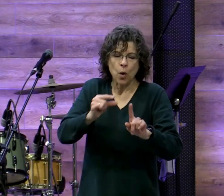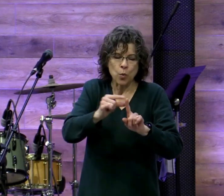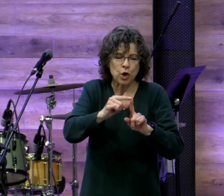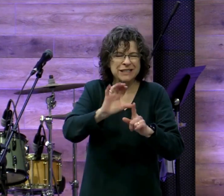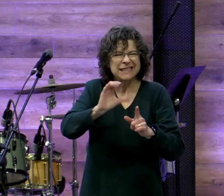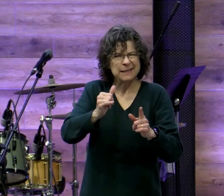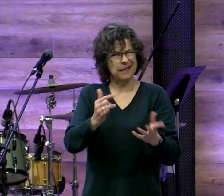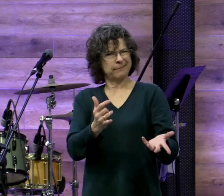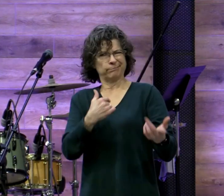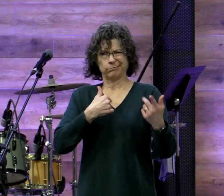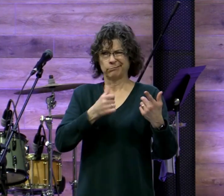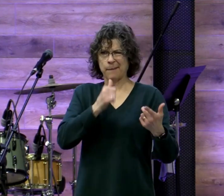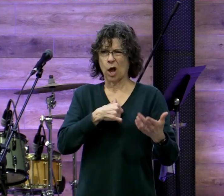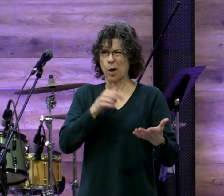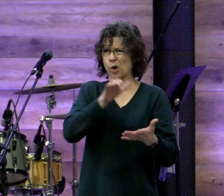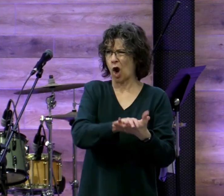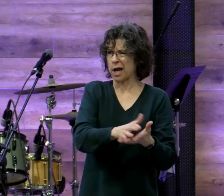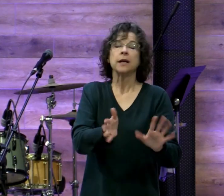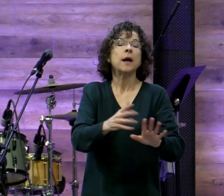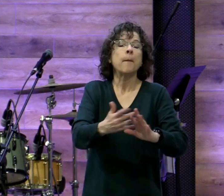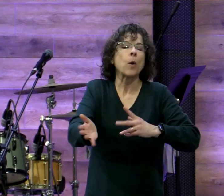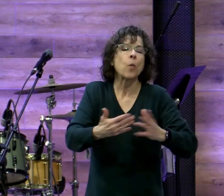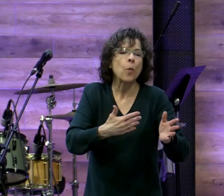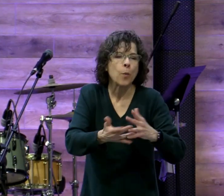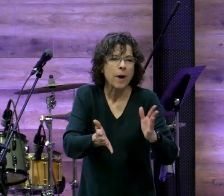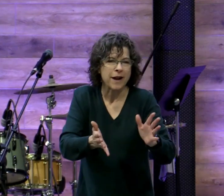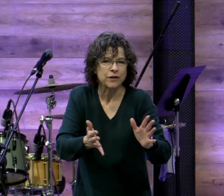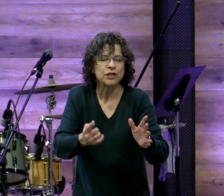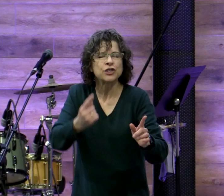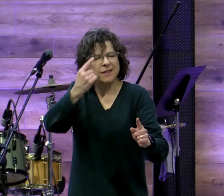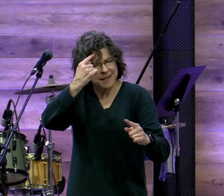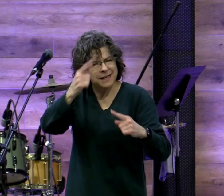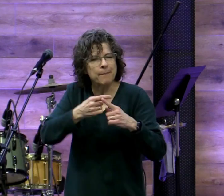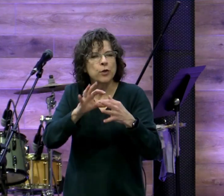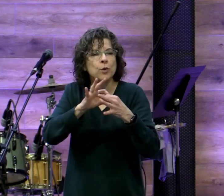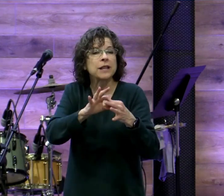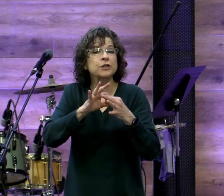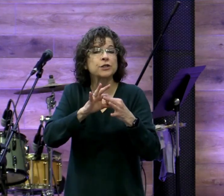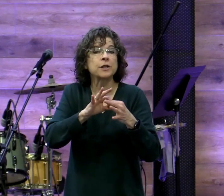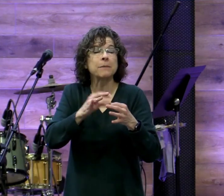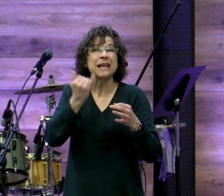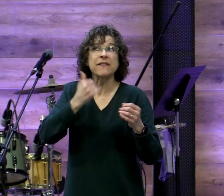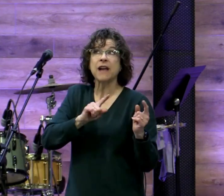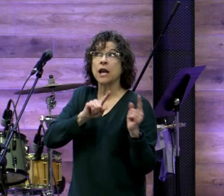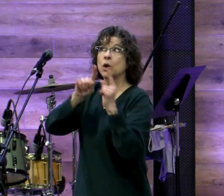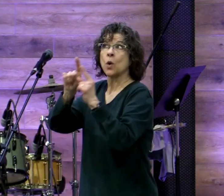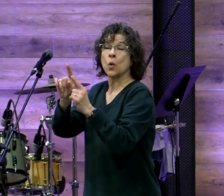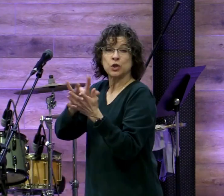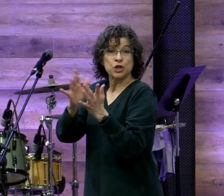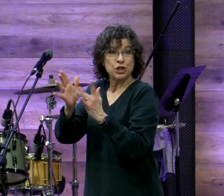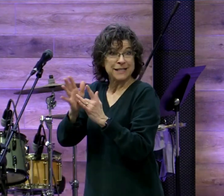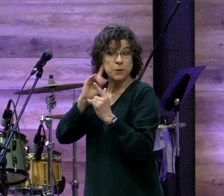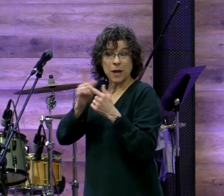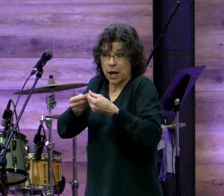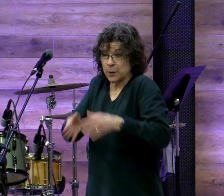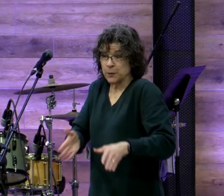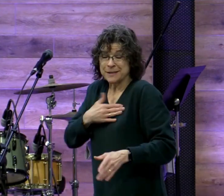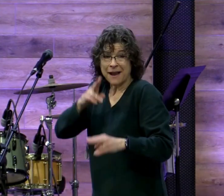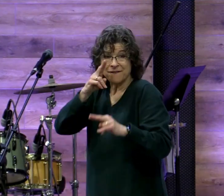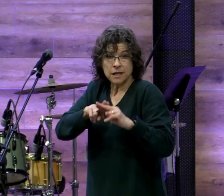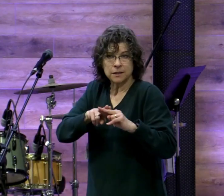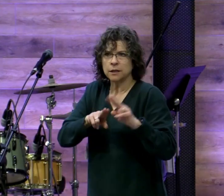and you respond to his gracious invitation? And if you're thinking in the back of your mind, if I come to him, will I lose all the fun? The answer is definitively